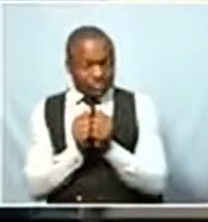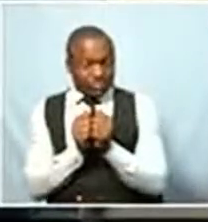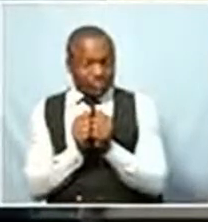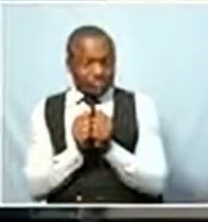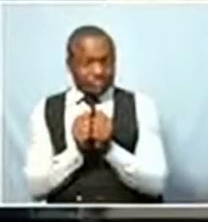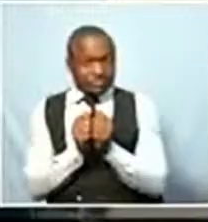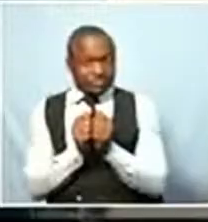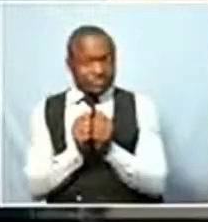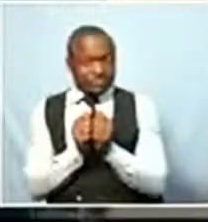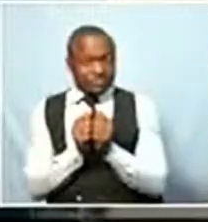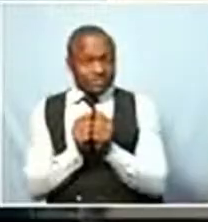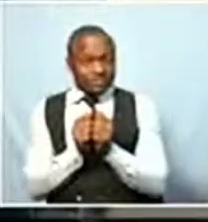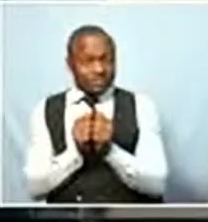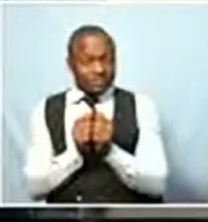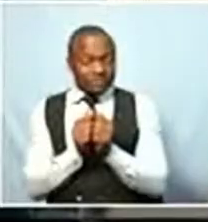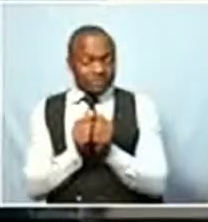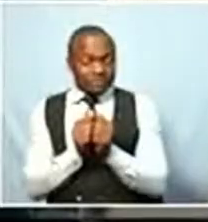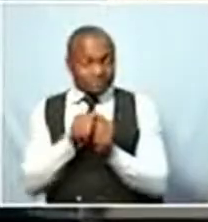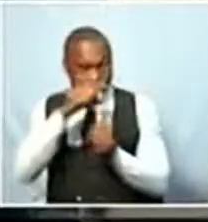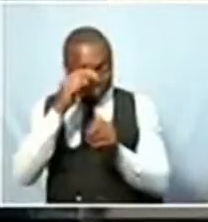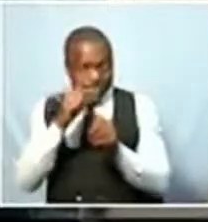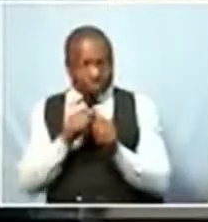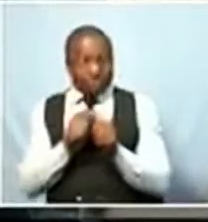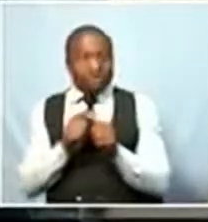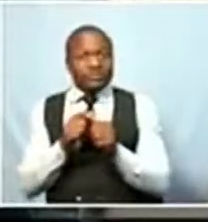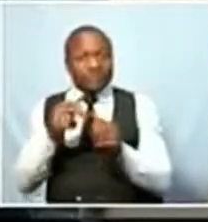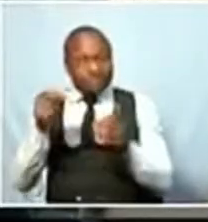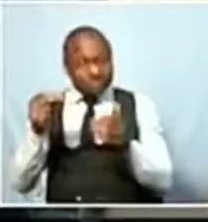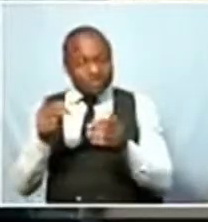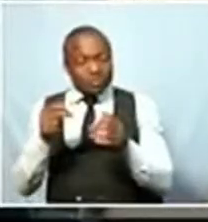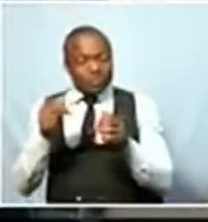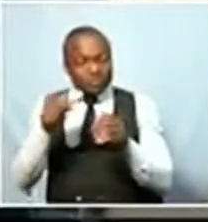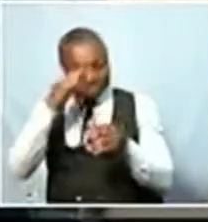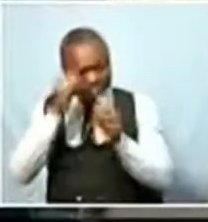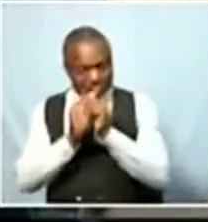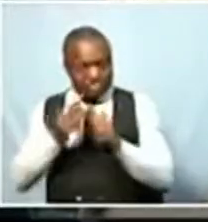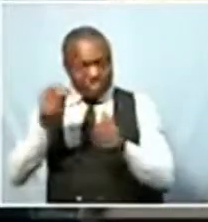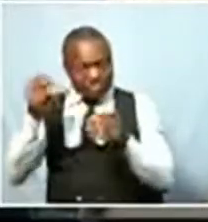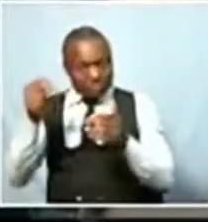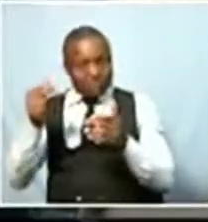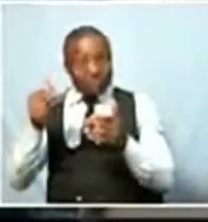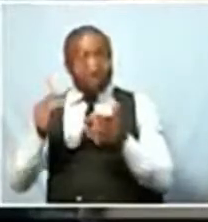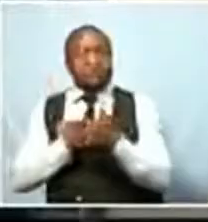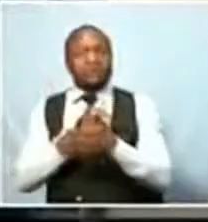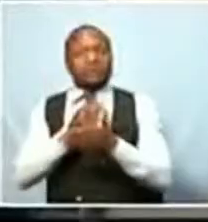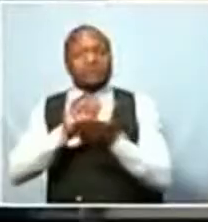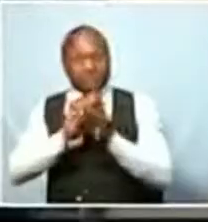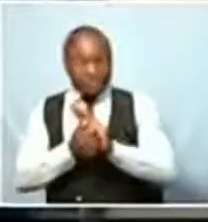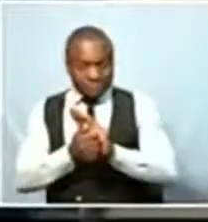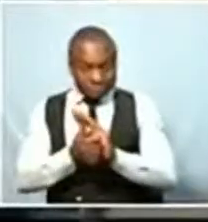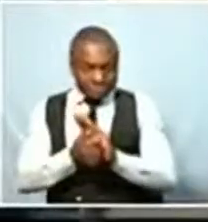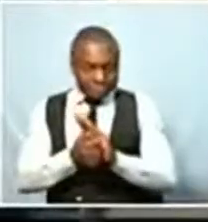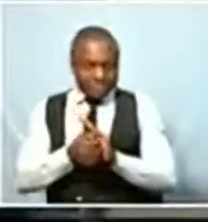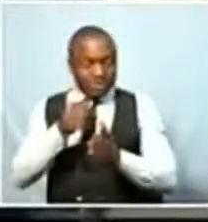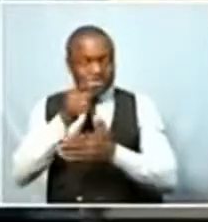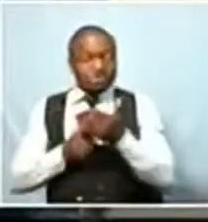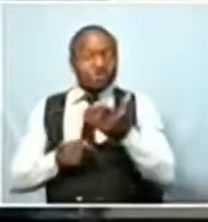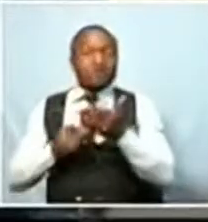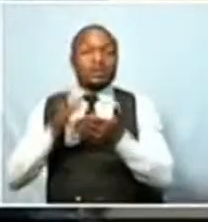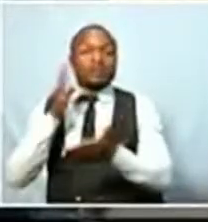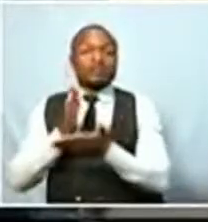the coming in of the new act? And what stopped the Auditor General from